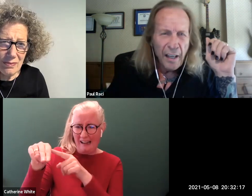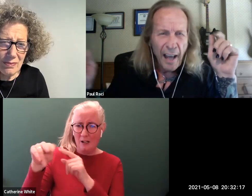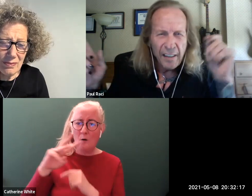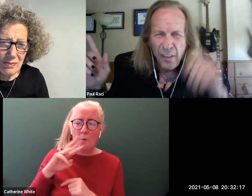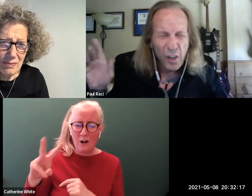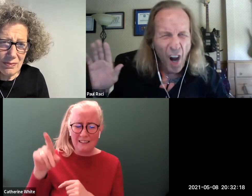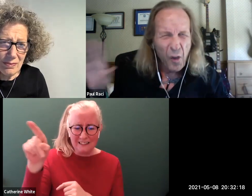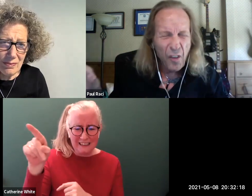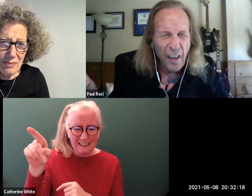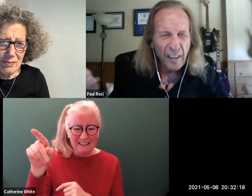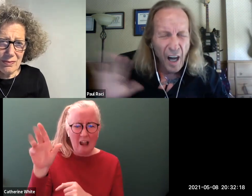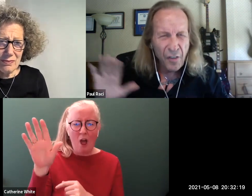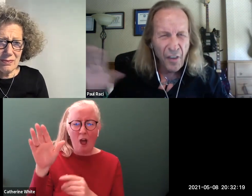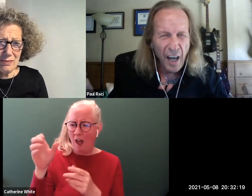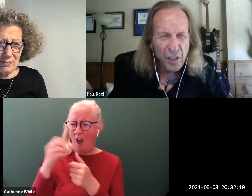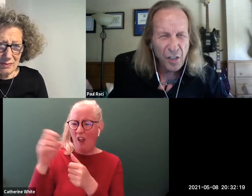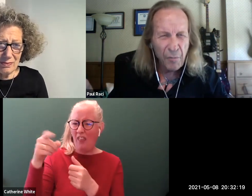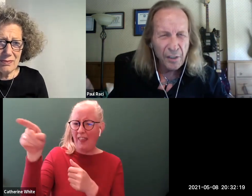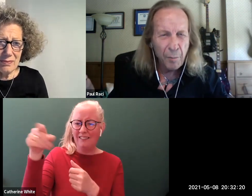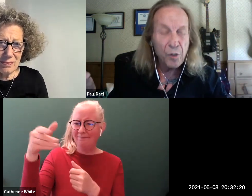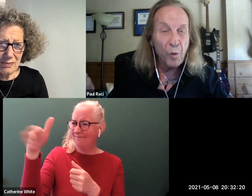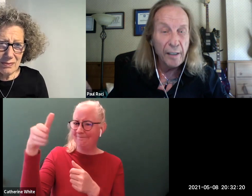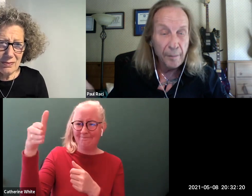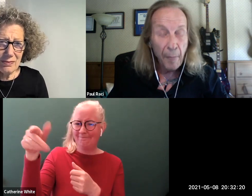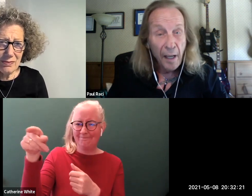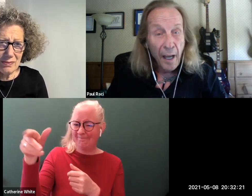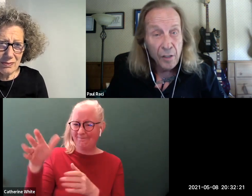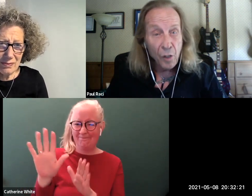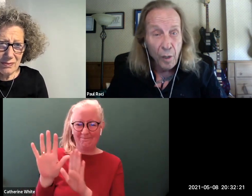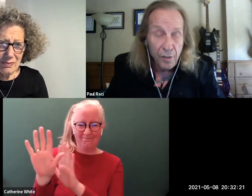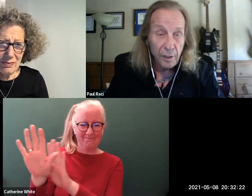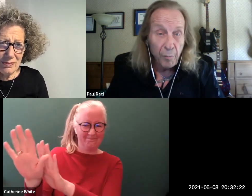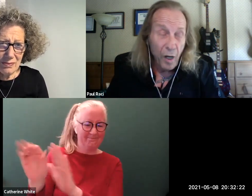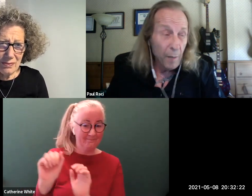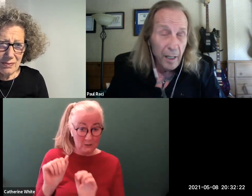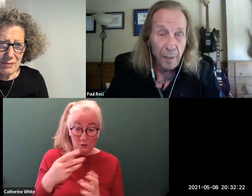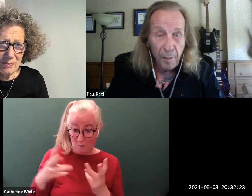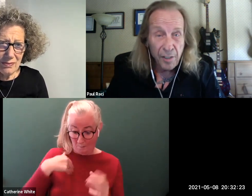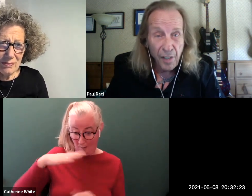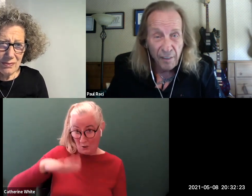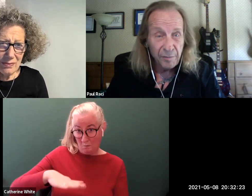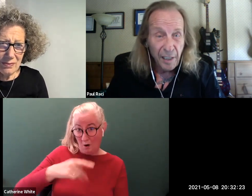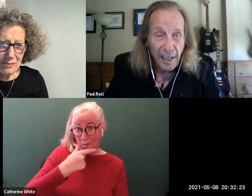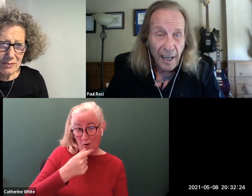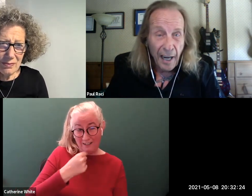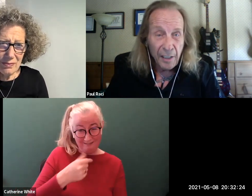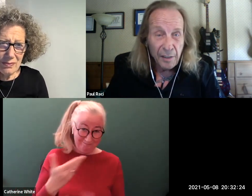They're other than us. They are something to be dreaded. And so as a little boy, I might have been about